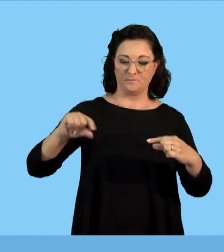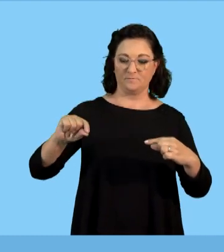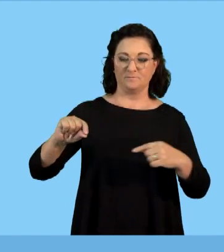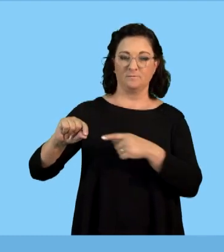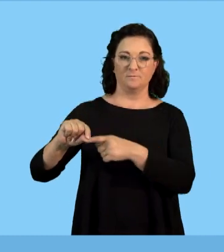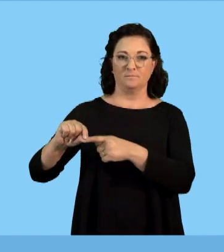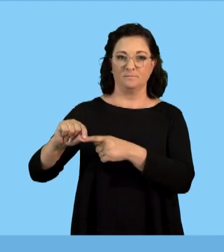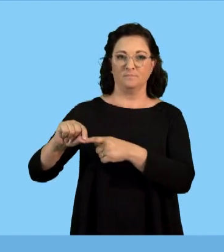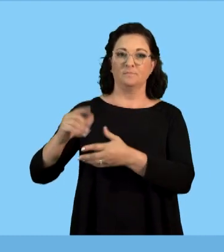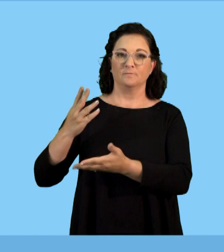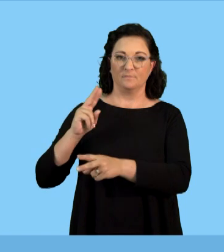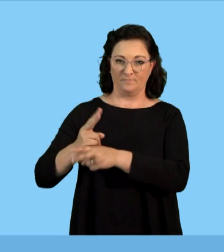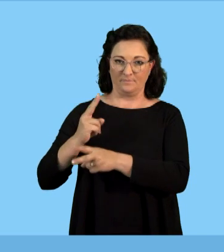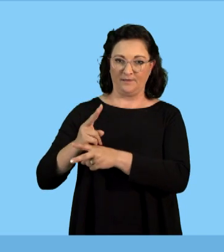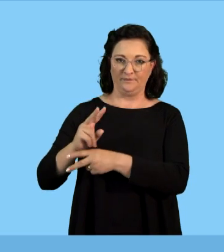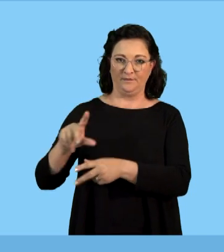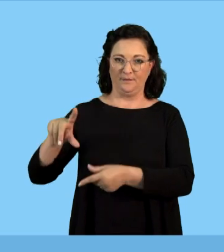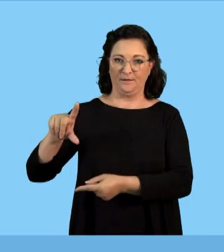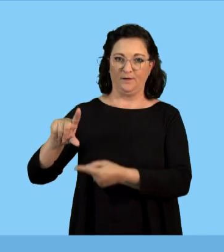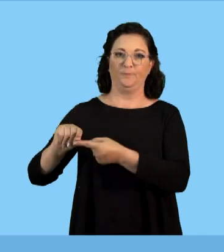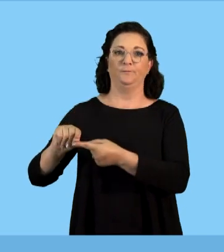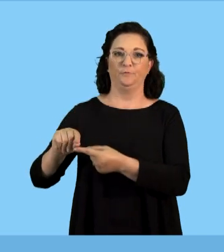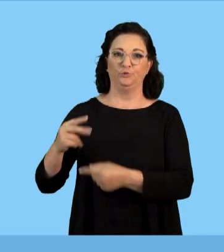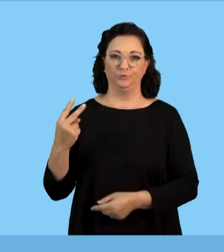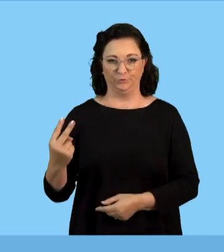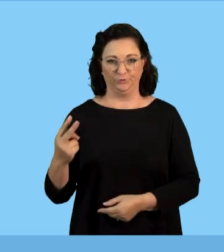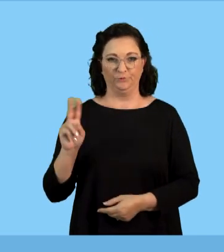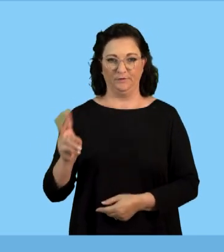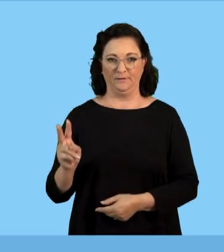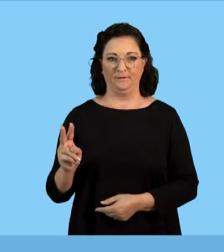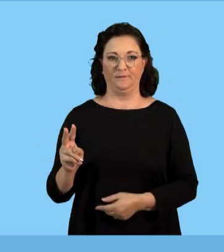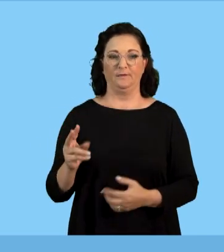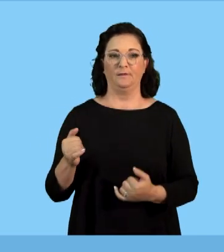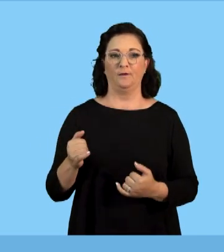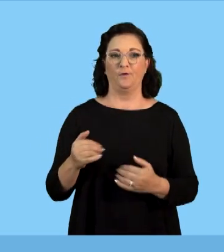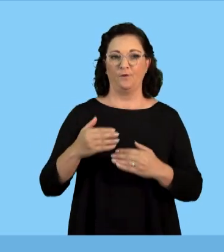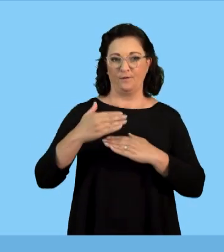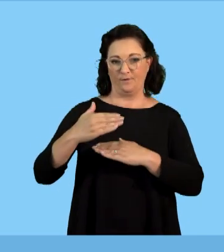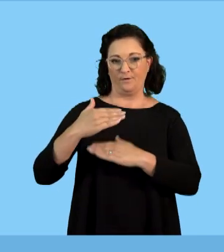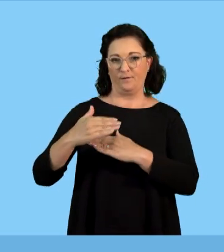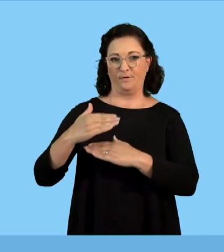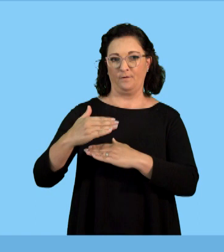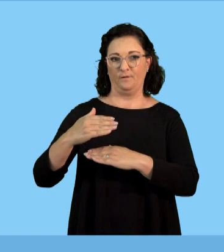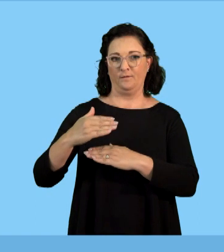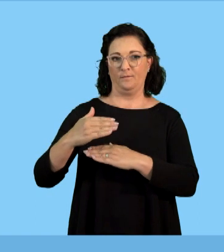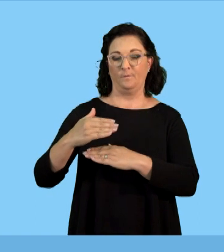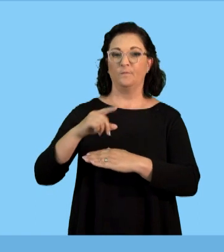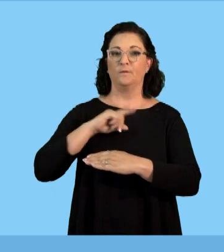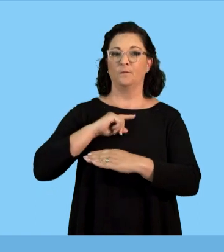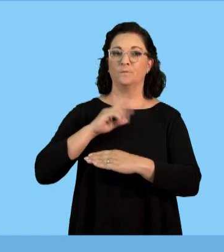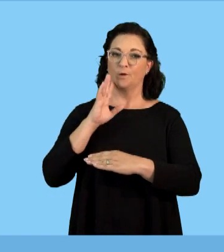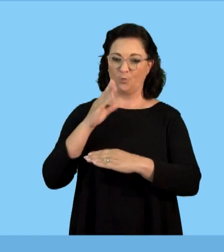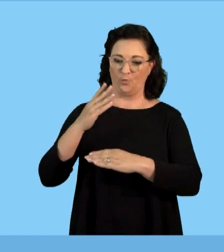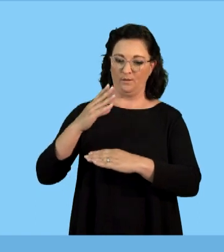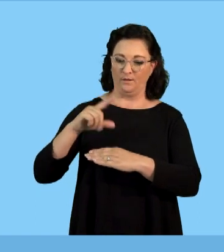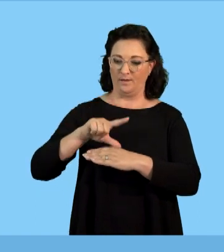point again, they will add up again and add up to 2. So the one that was passing through the first wire and the one passing through the second